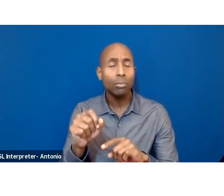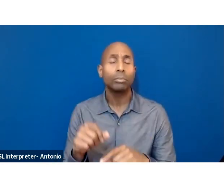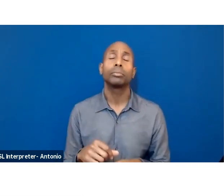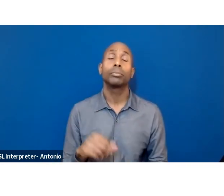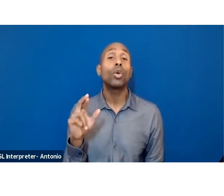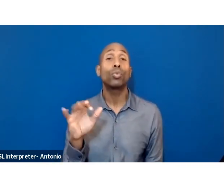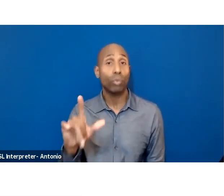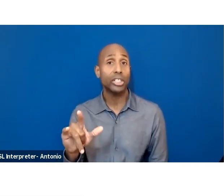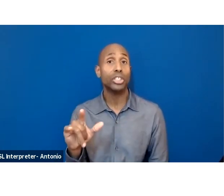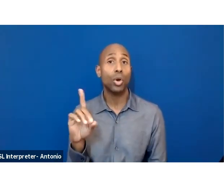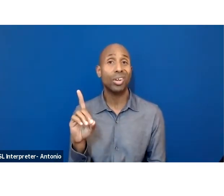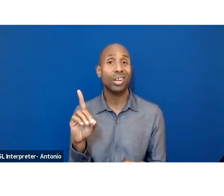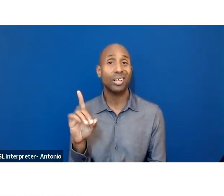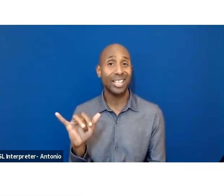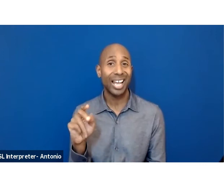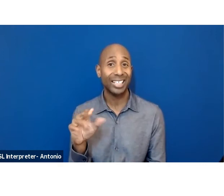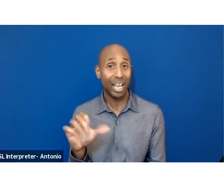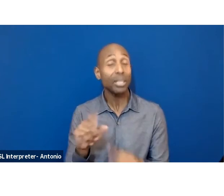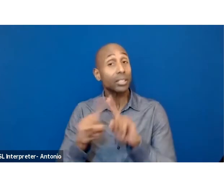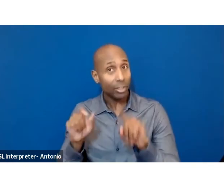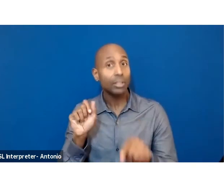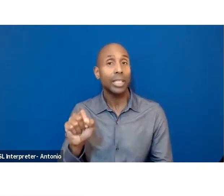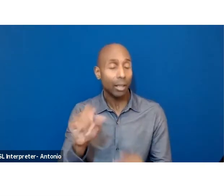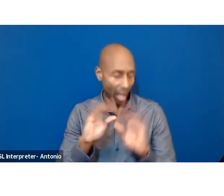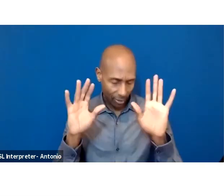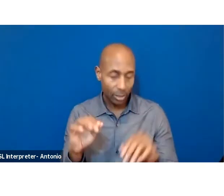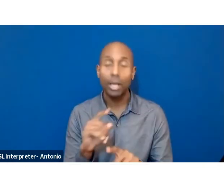right? But the ways in which